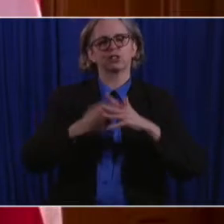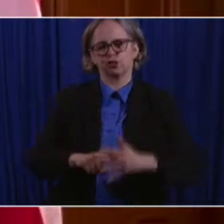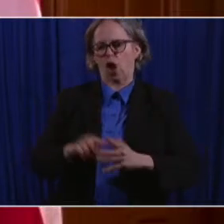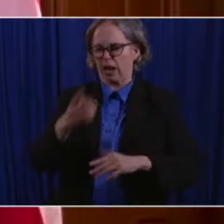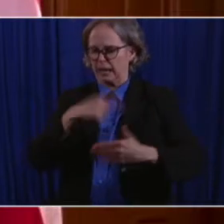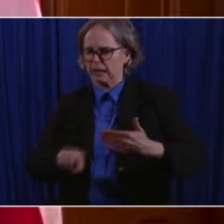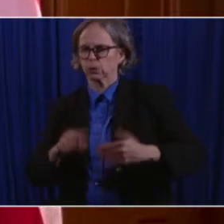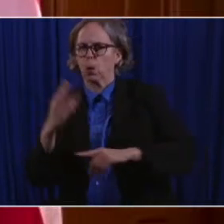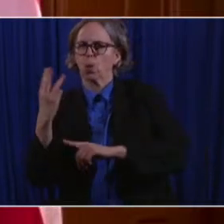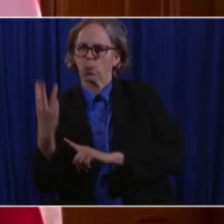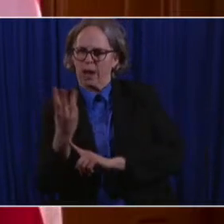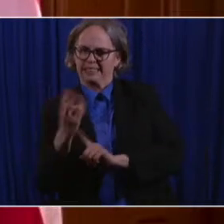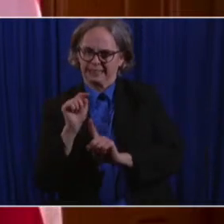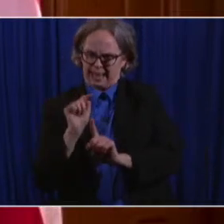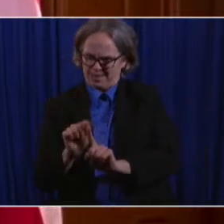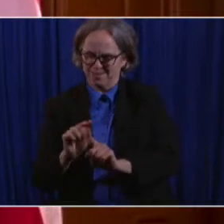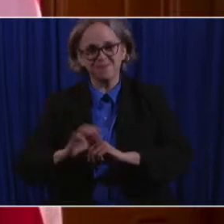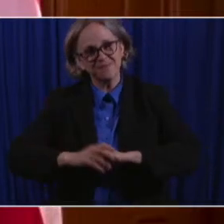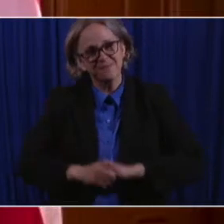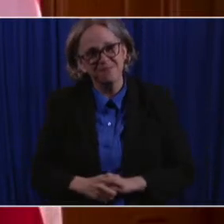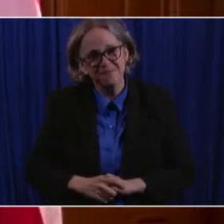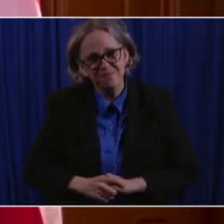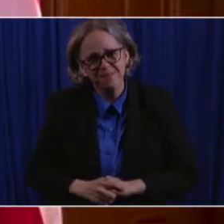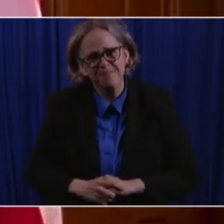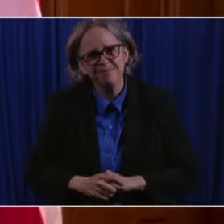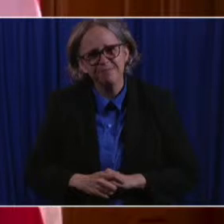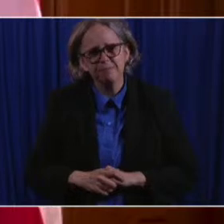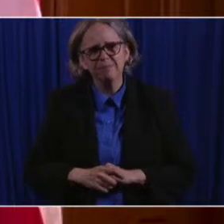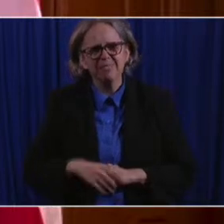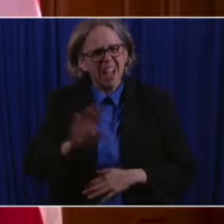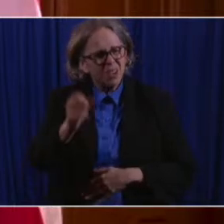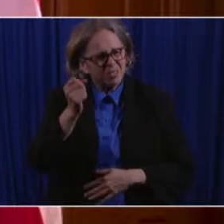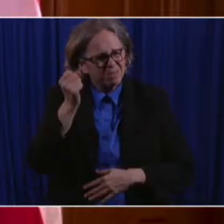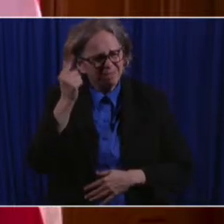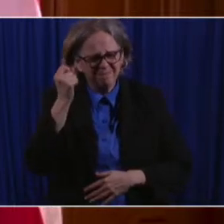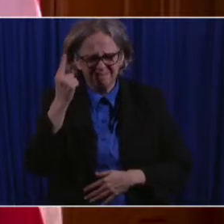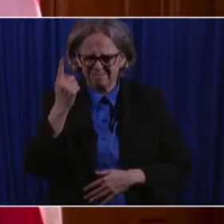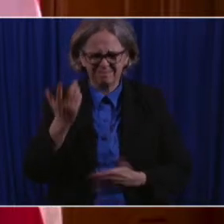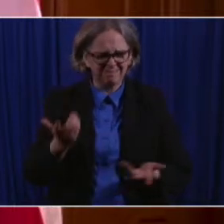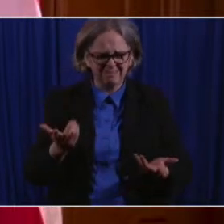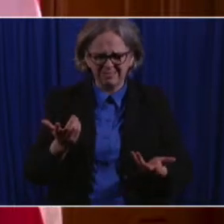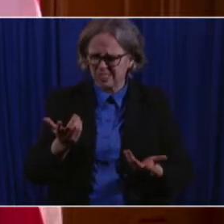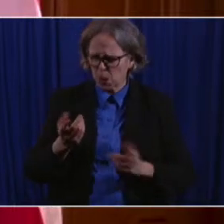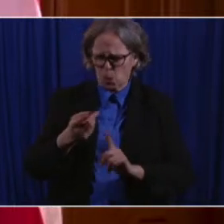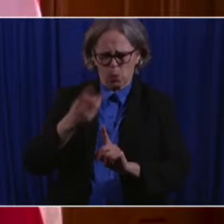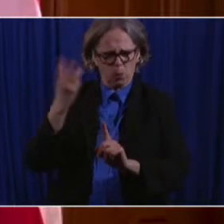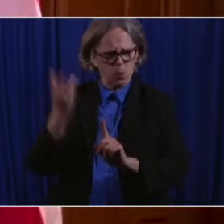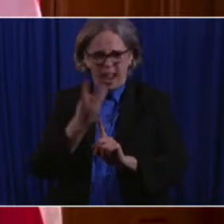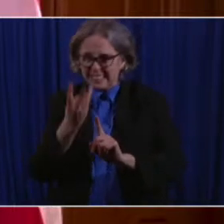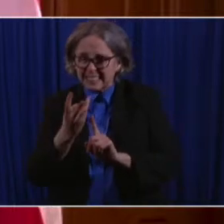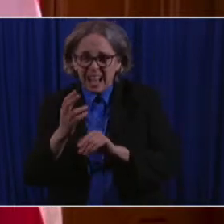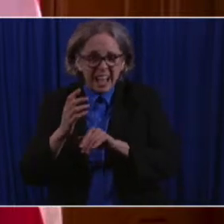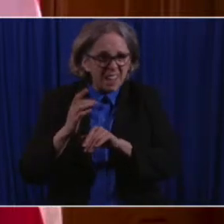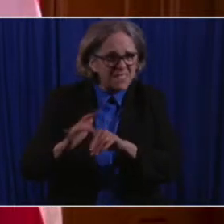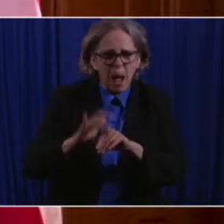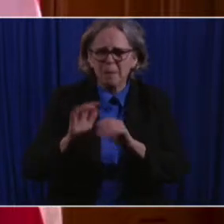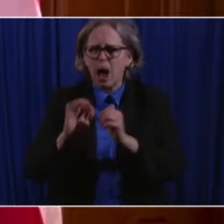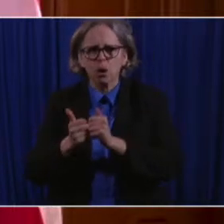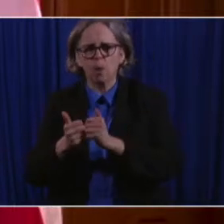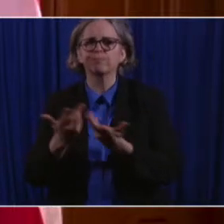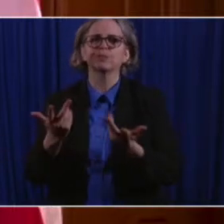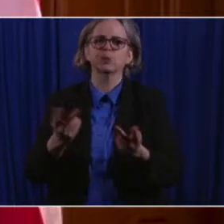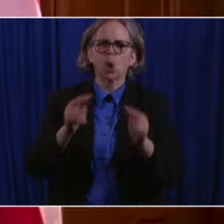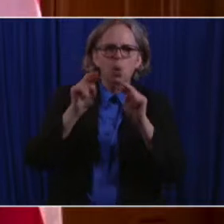And again, everyone needs to watch their local media, and we'll keep everybody informed, make sure everybody